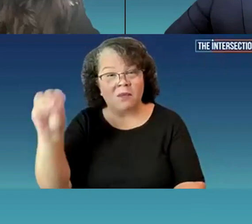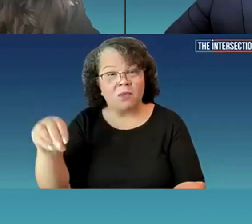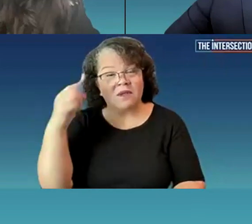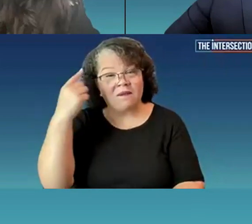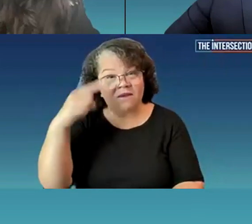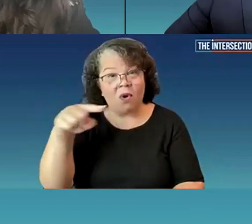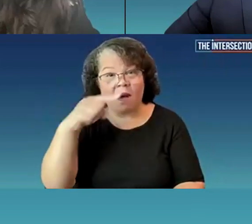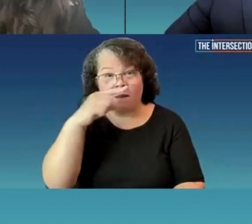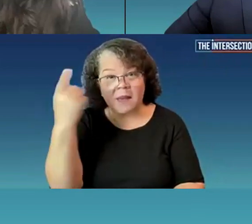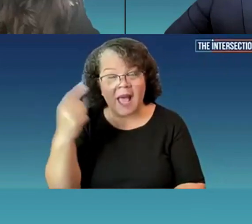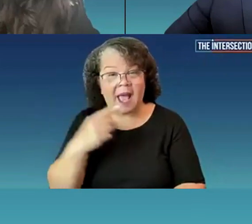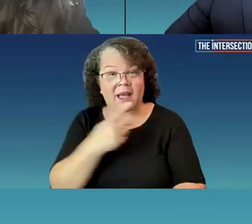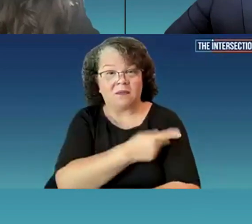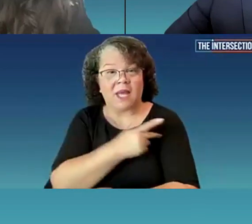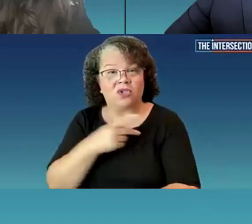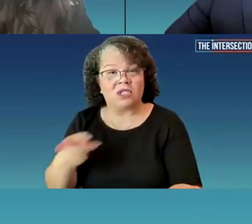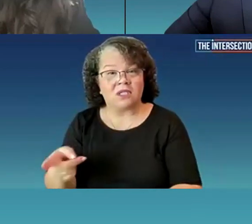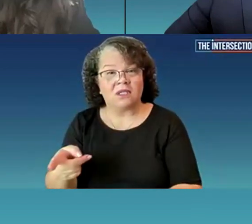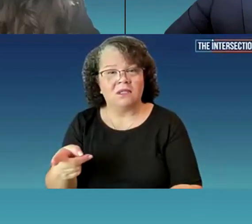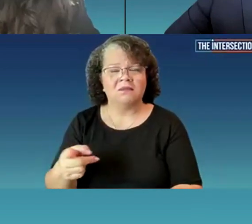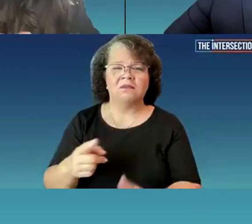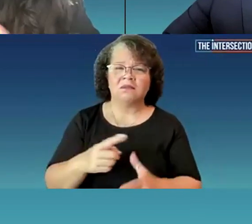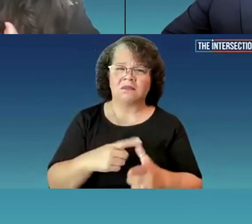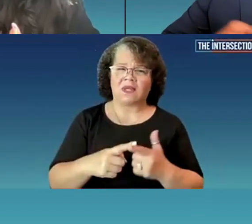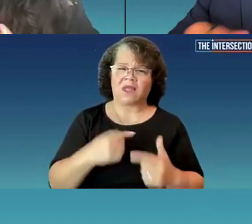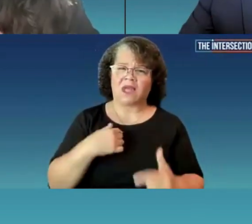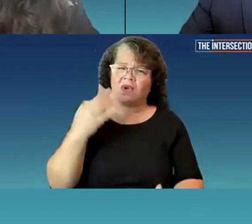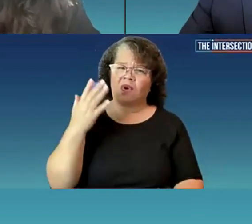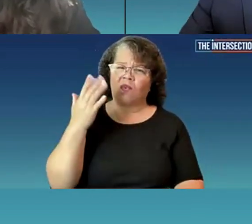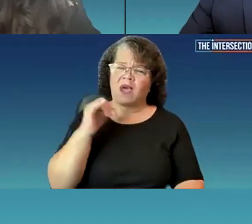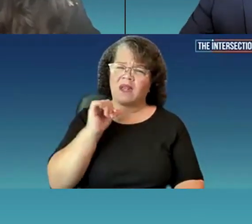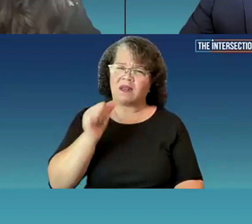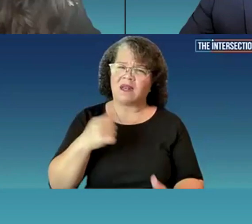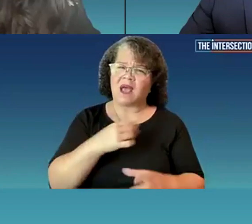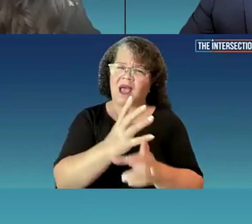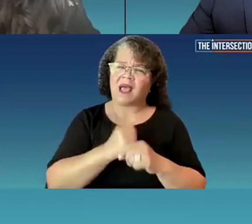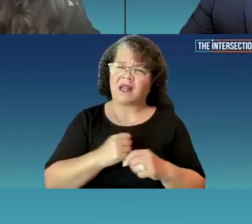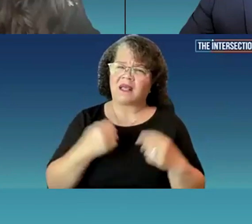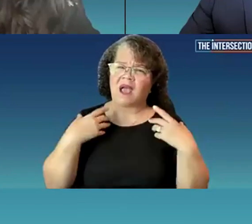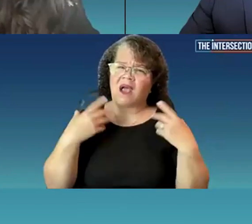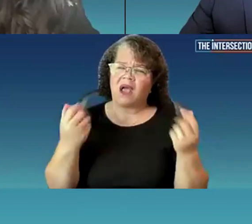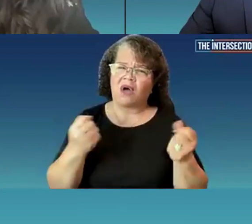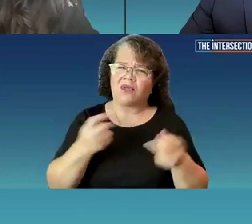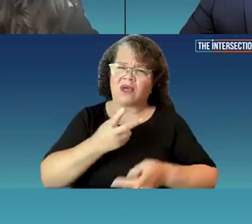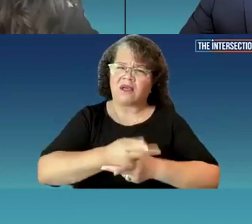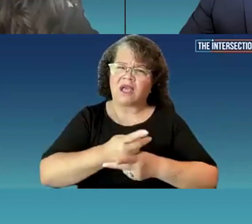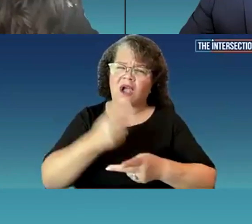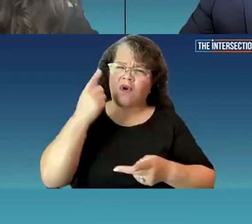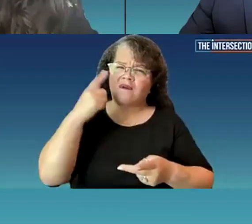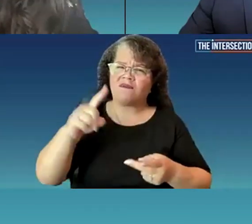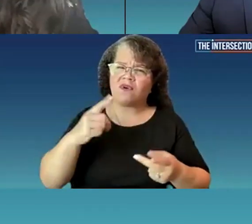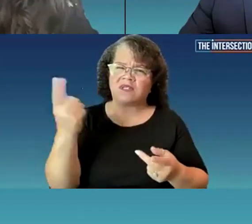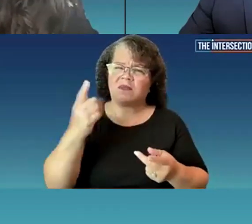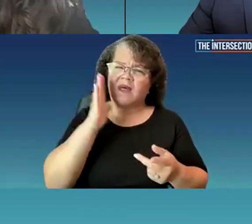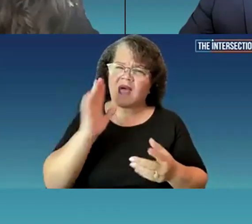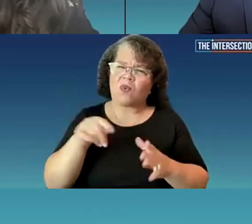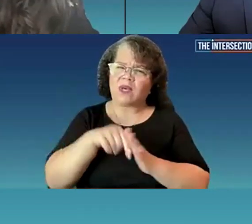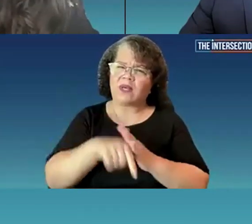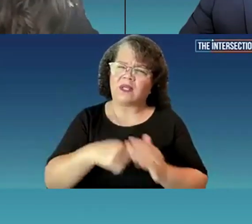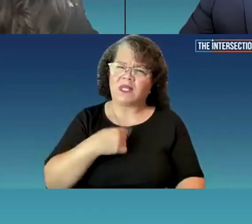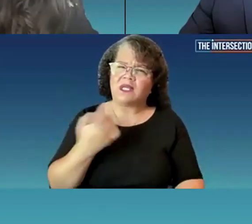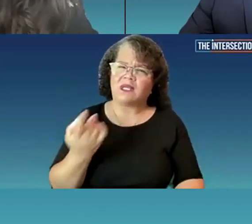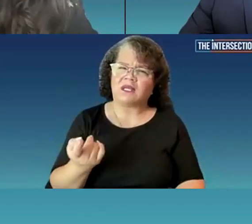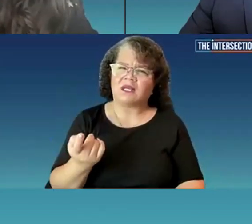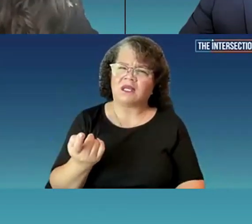Well, why should I not get care for something that's going to kill me, right? Why should I not finish my care? That doesn't make any